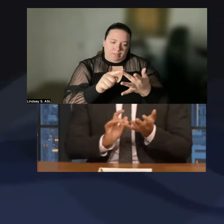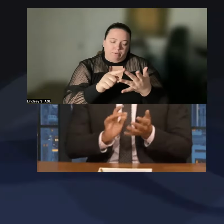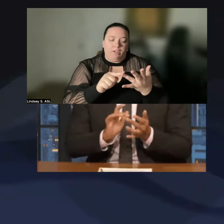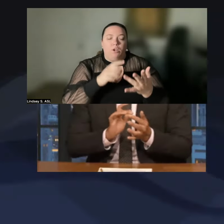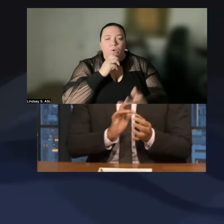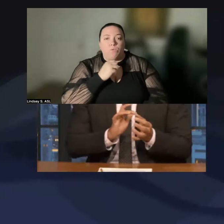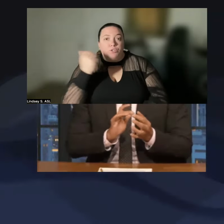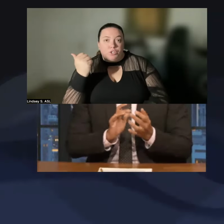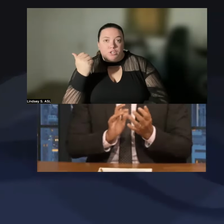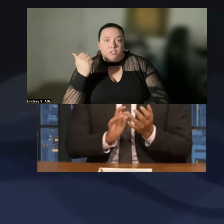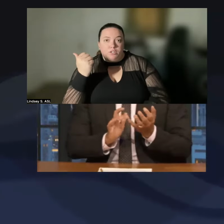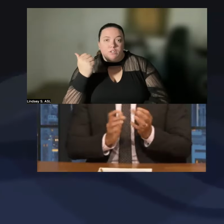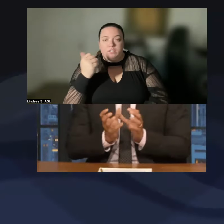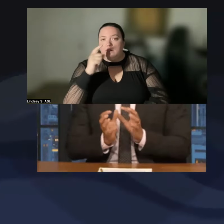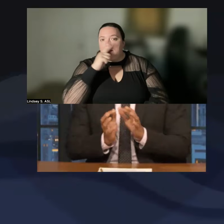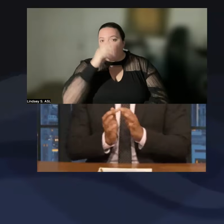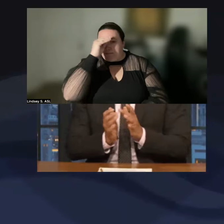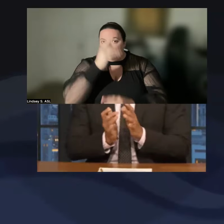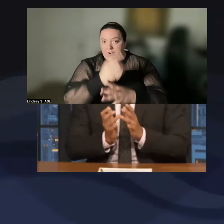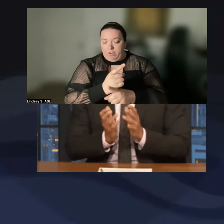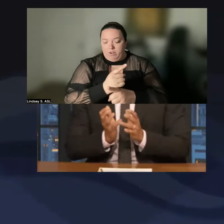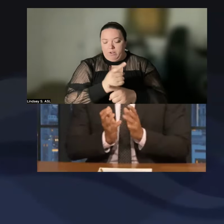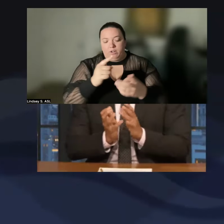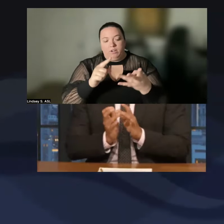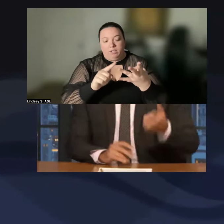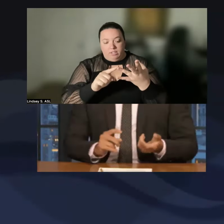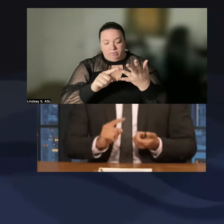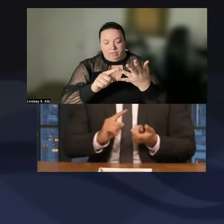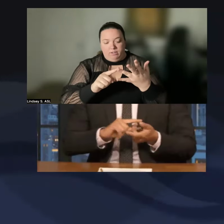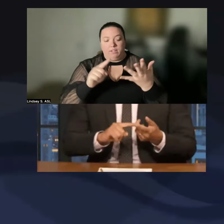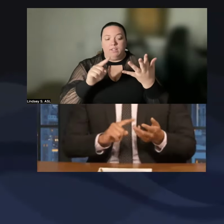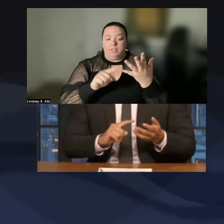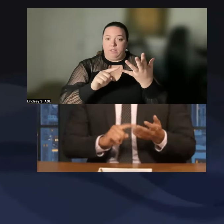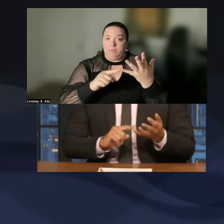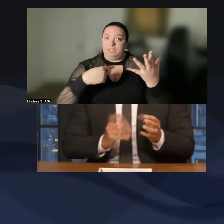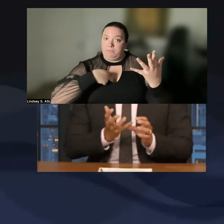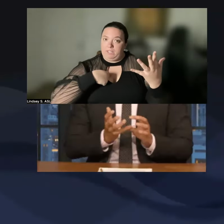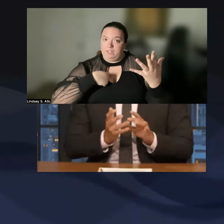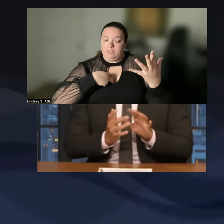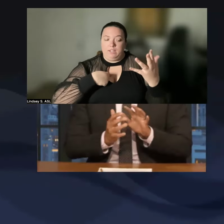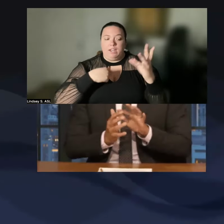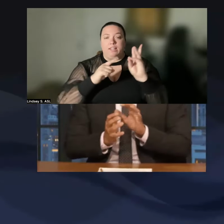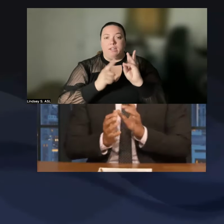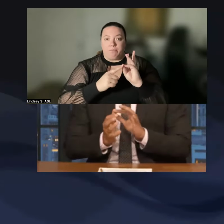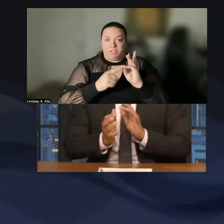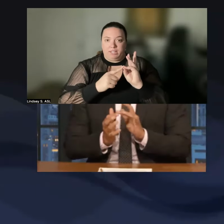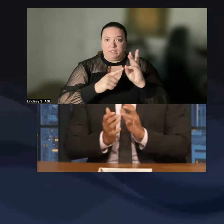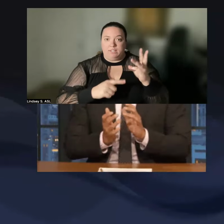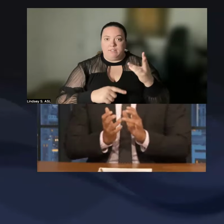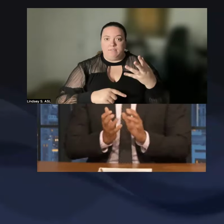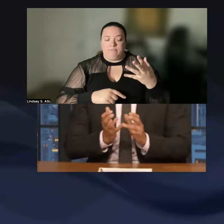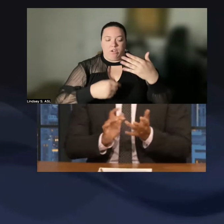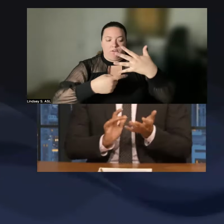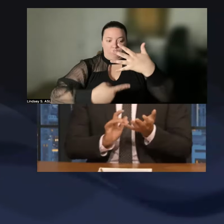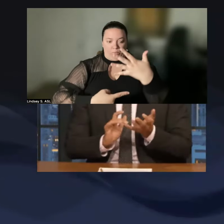sister, would be that one. Older stepbrother. This one. This one is me. And then number